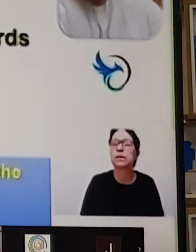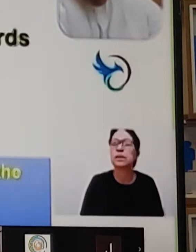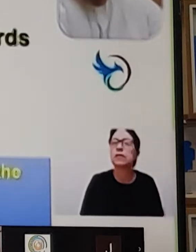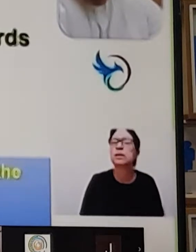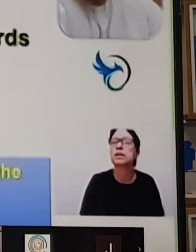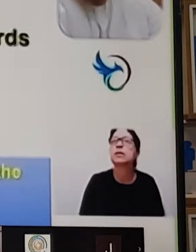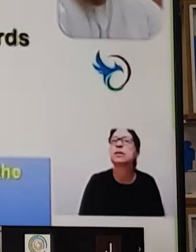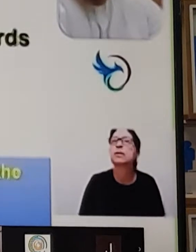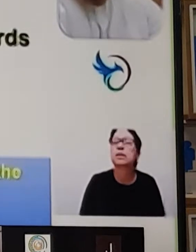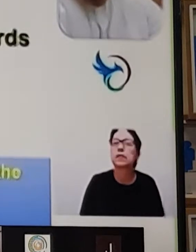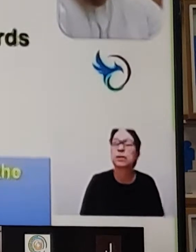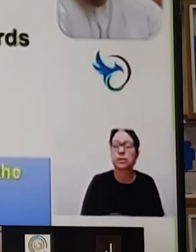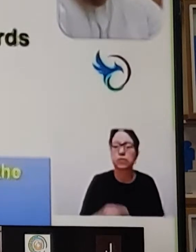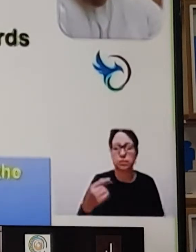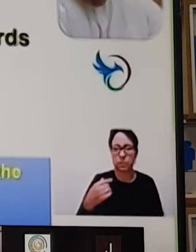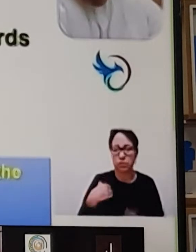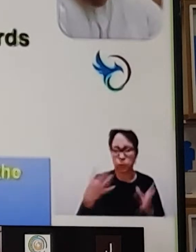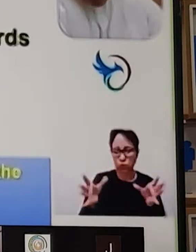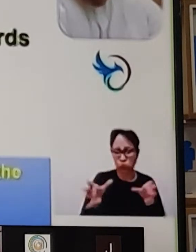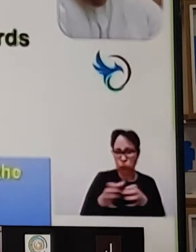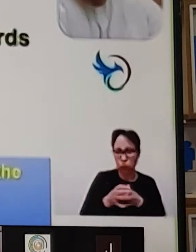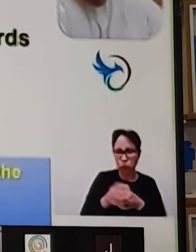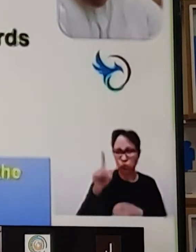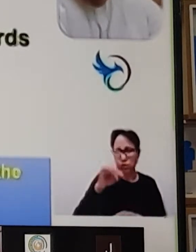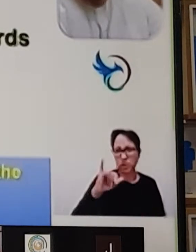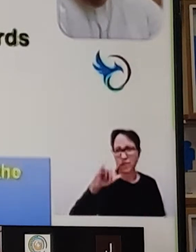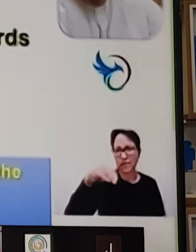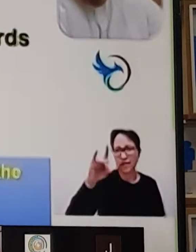the code on the website, worlddisabilityunion.com.